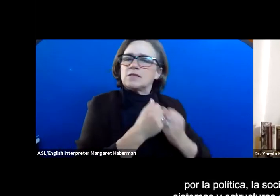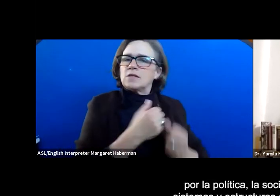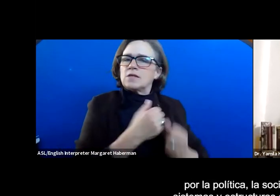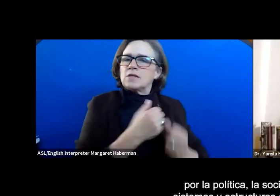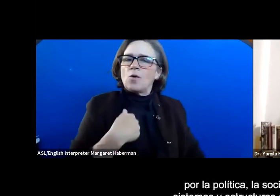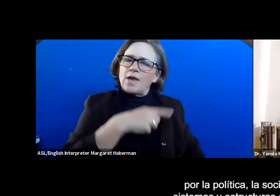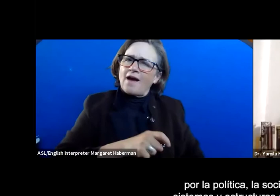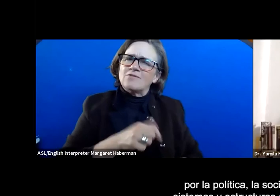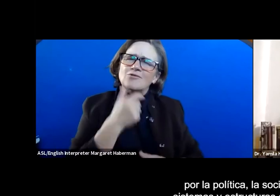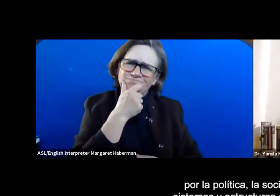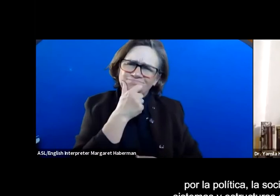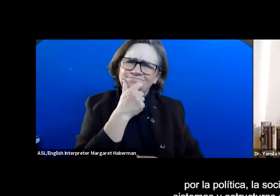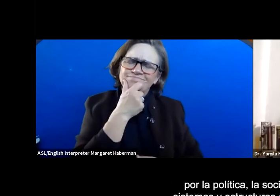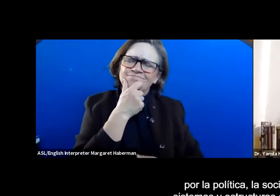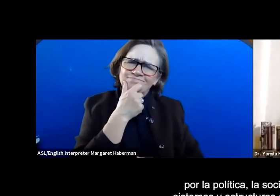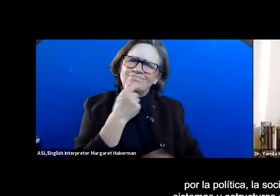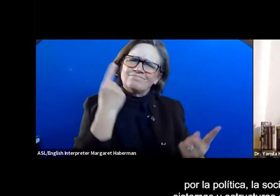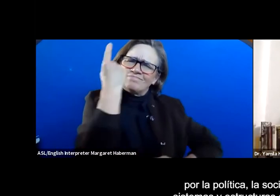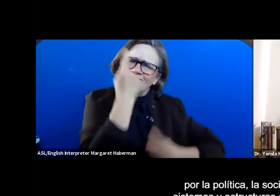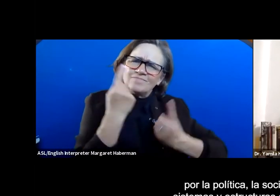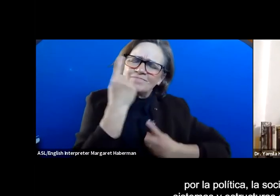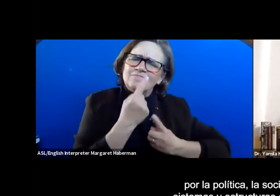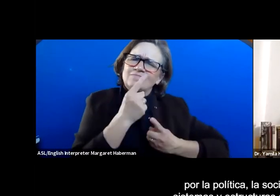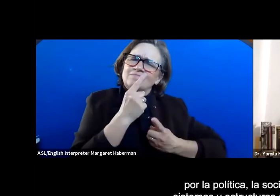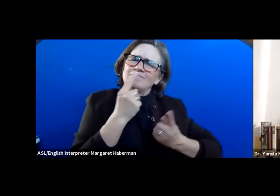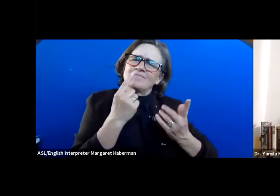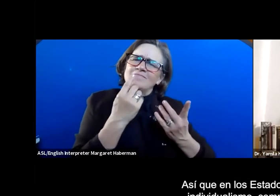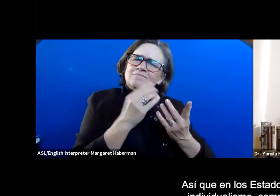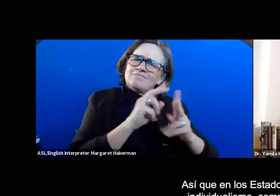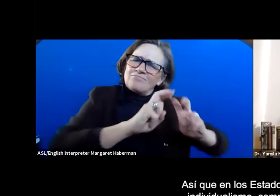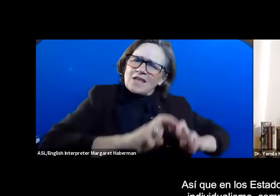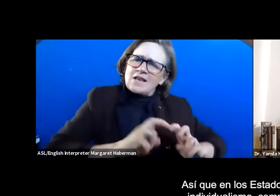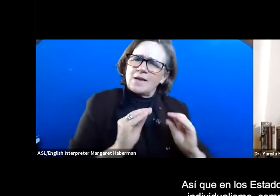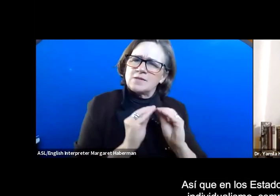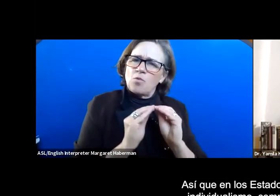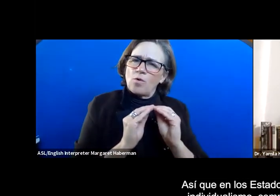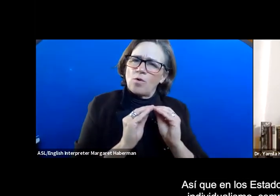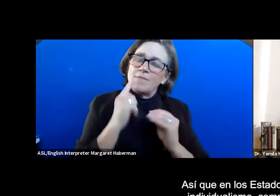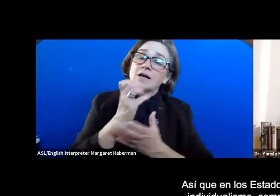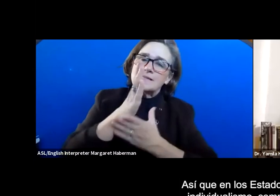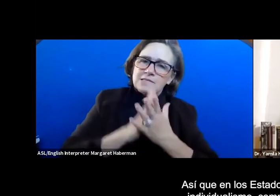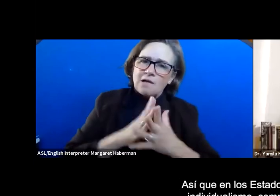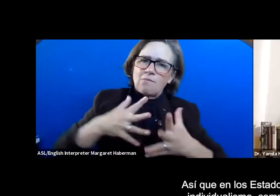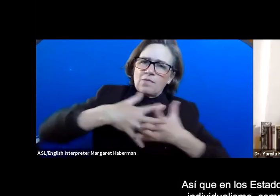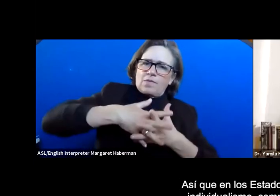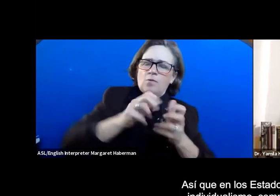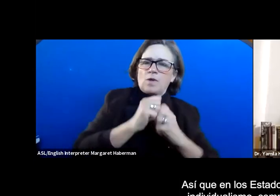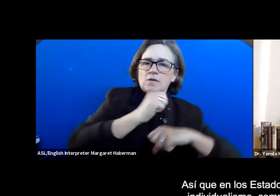political, social, and economic systems and structures. So in the United States,